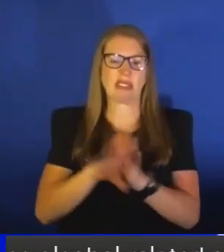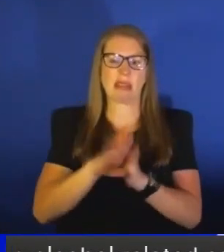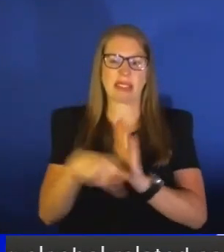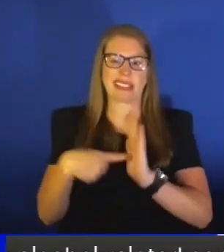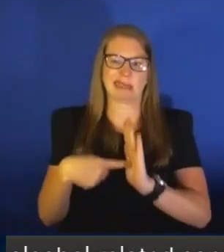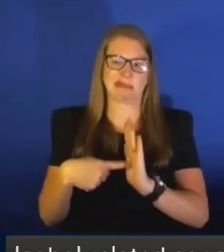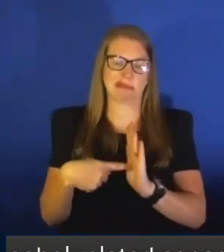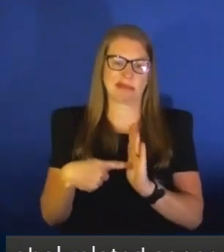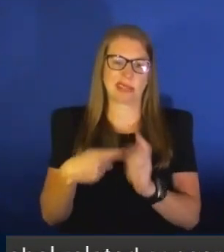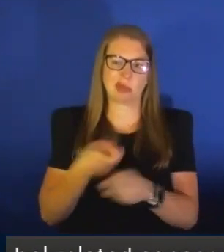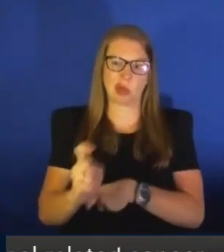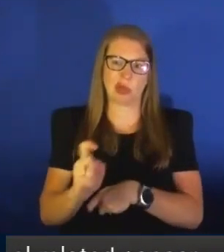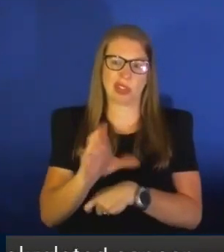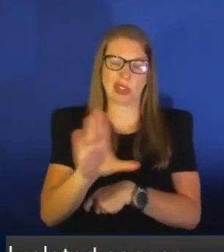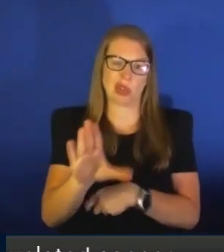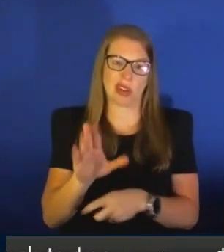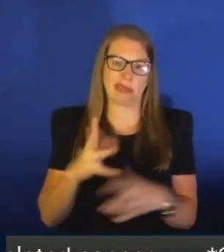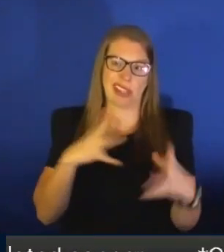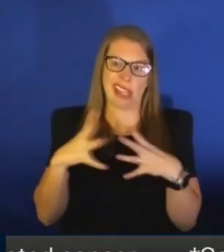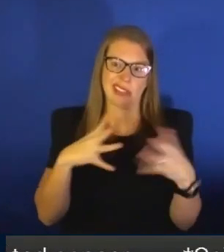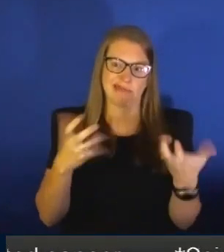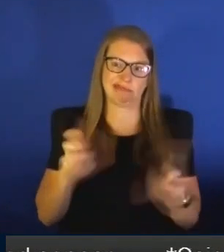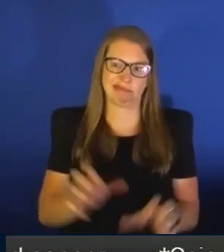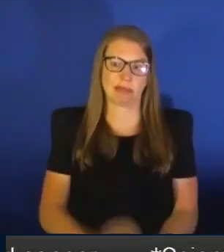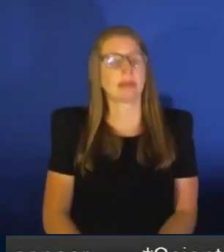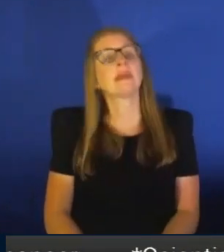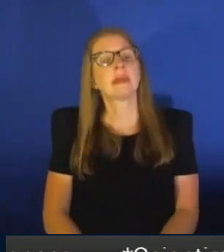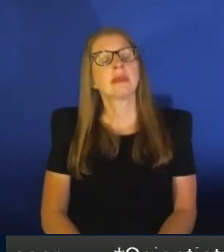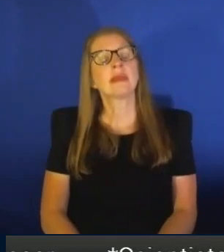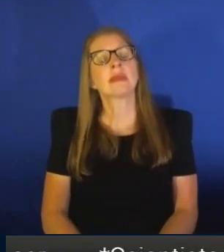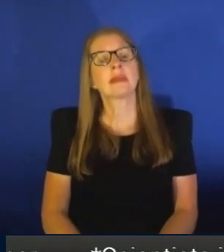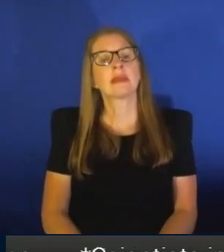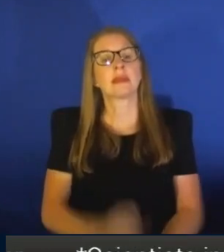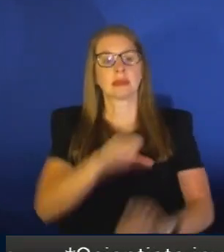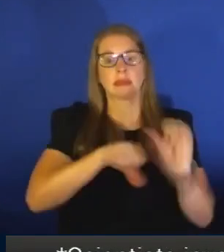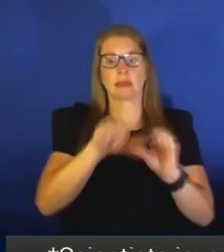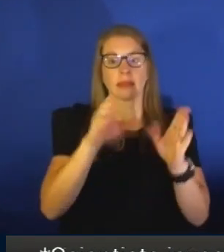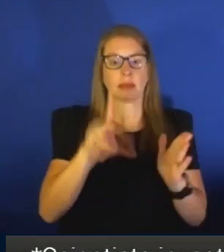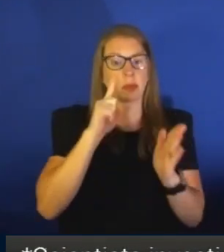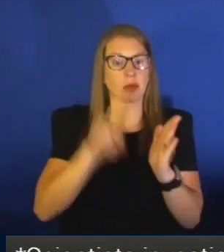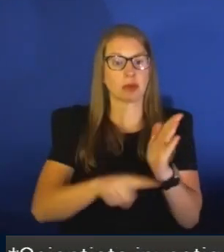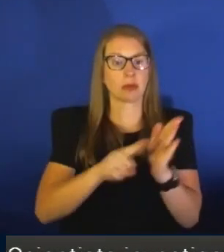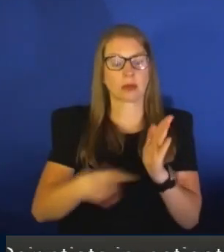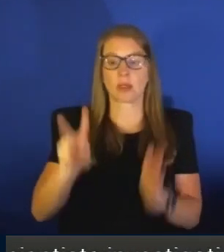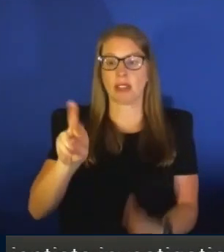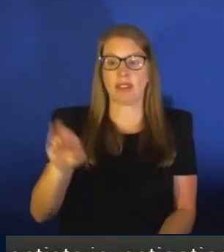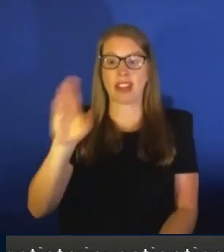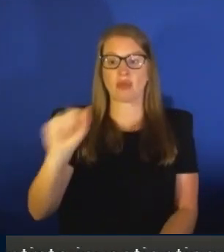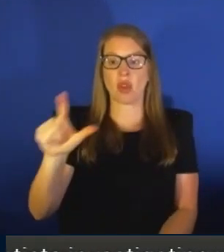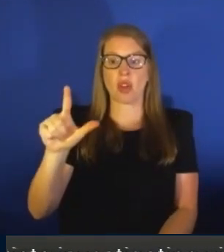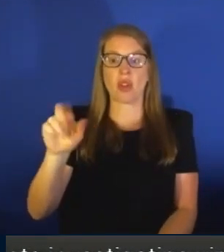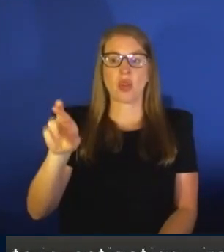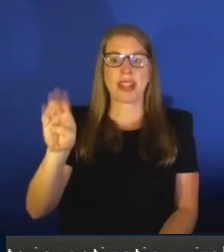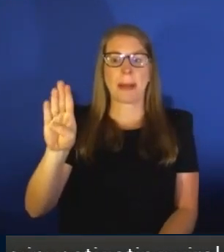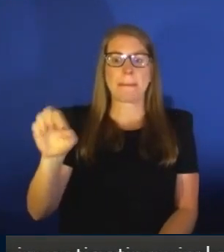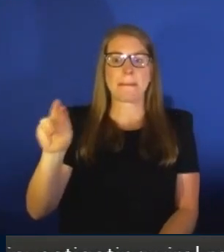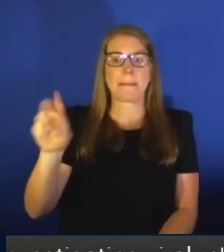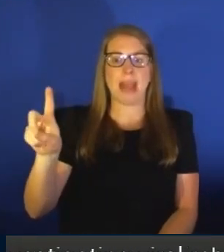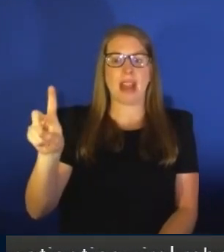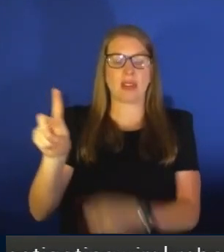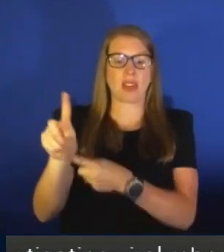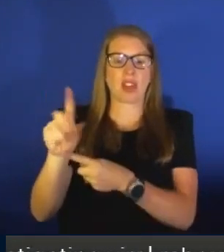vacation. Exactly. Good tip. Okay, so scientists investigating viral rebound of COVID cases. What have you heard about